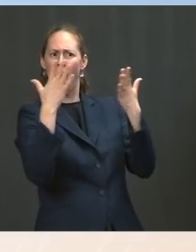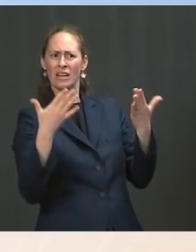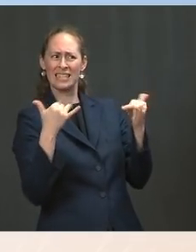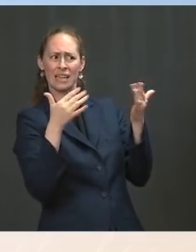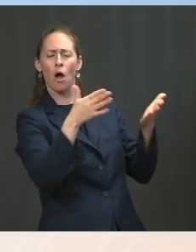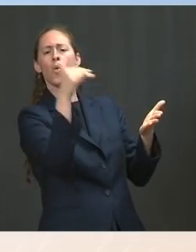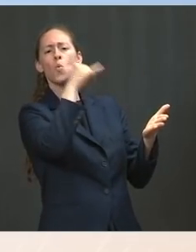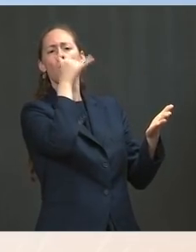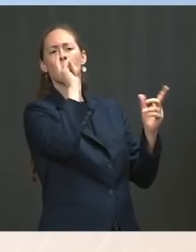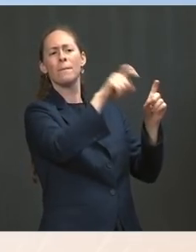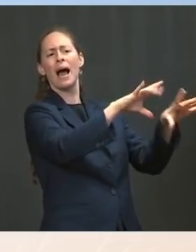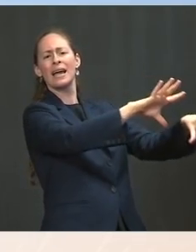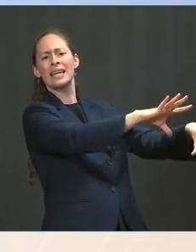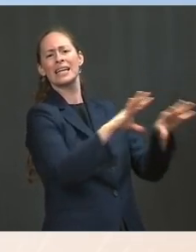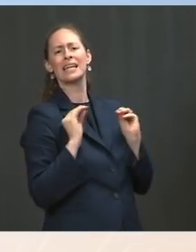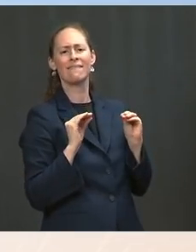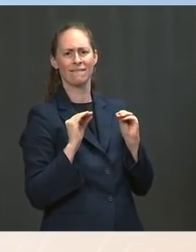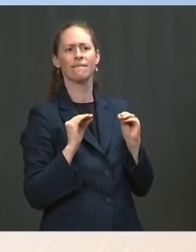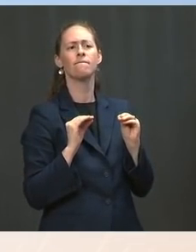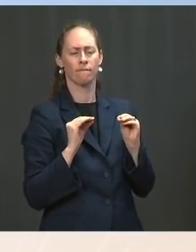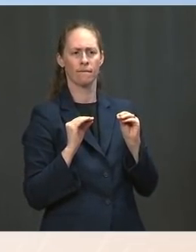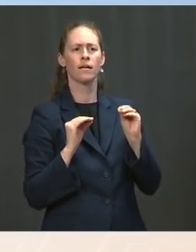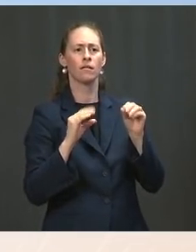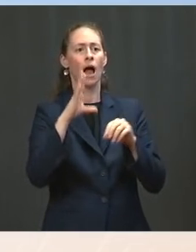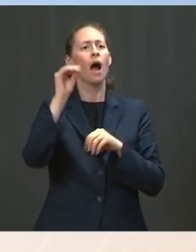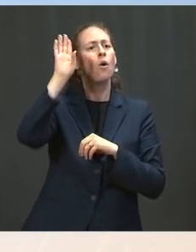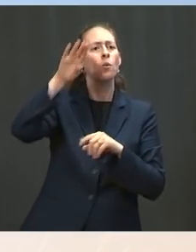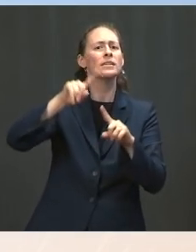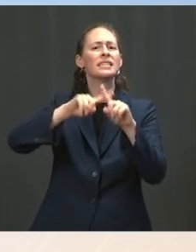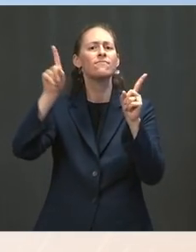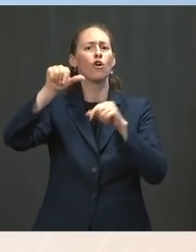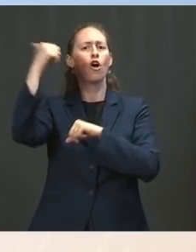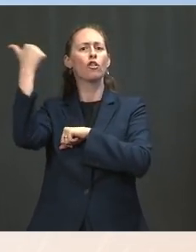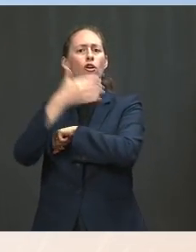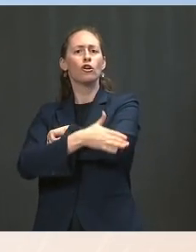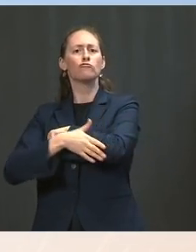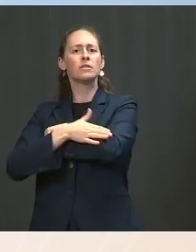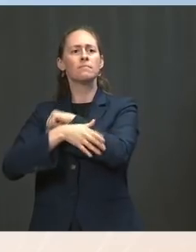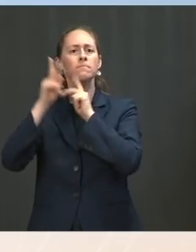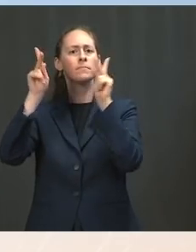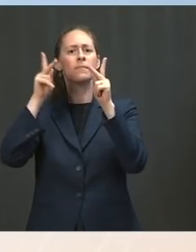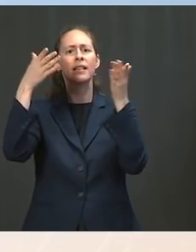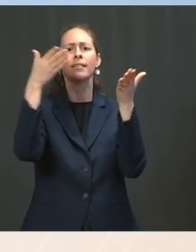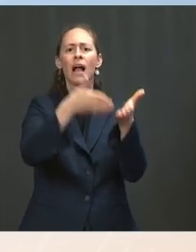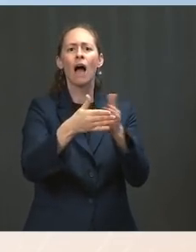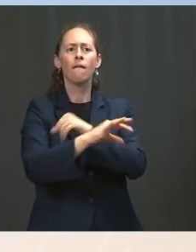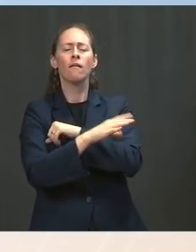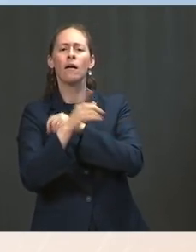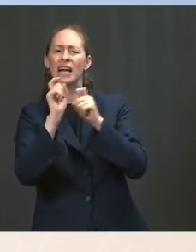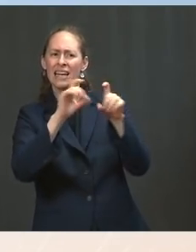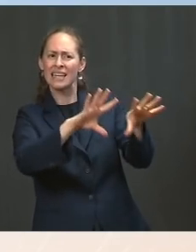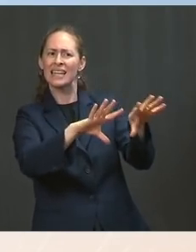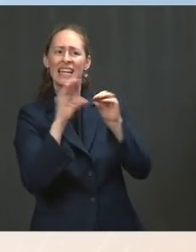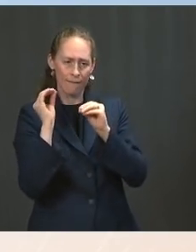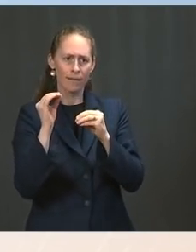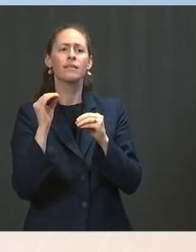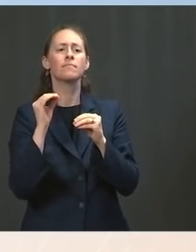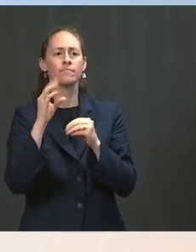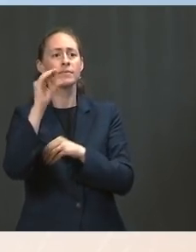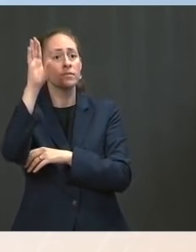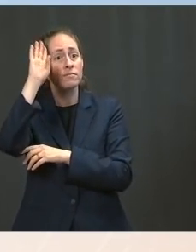be third country nationals in Kabul who were going to be evacuated, have to be evacuated. There were going to be Afghans still in the